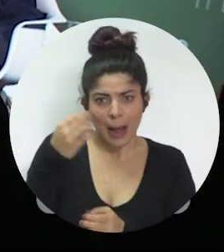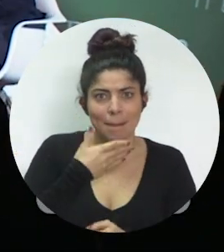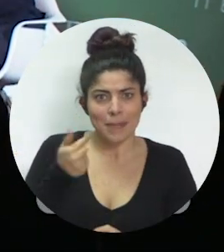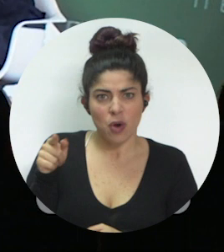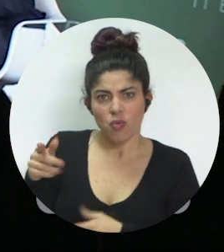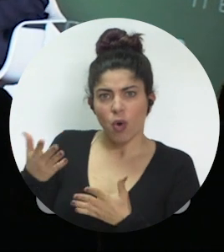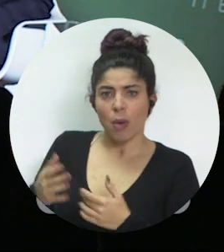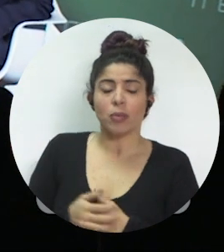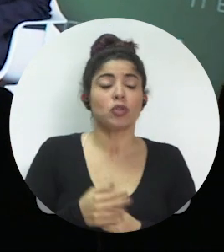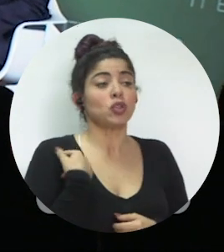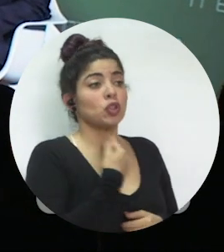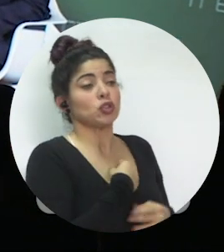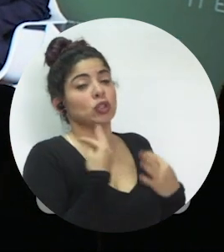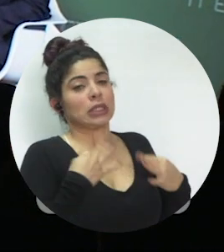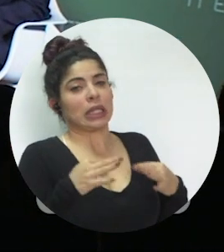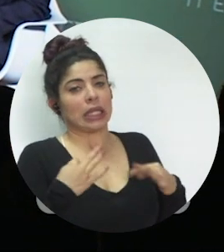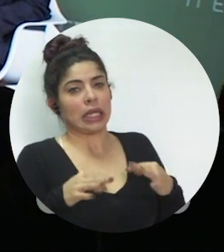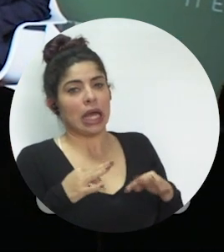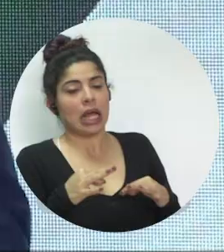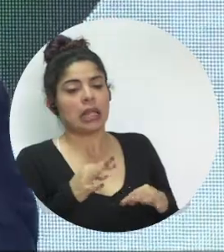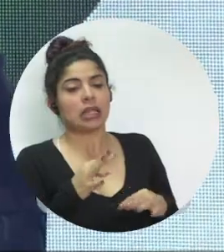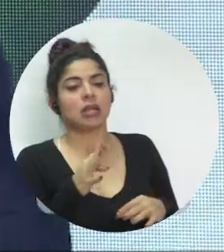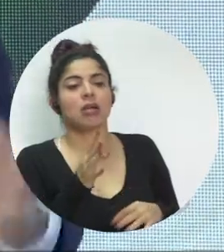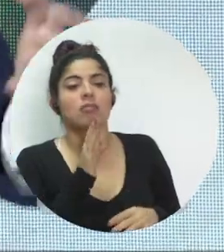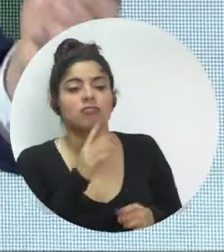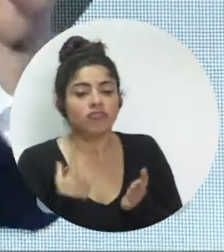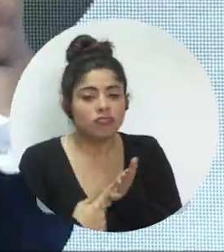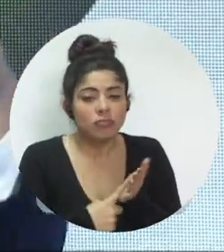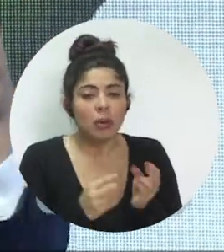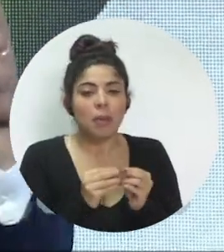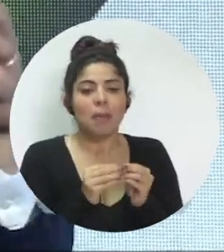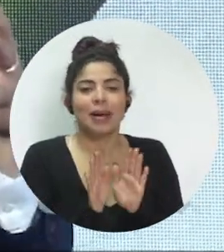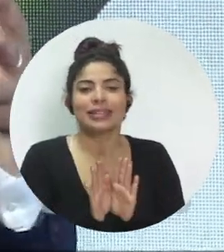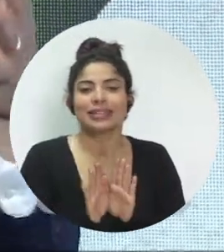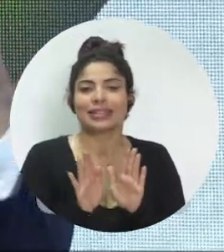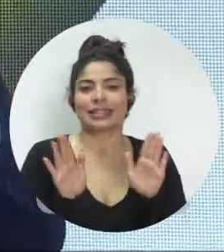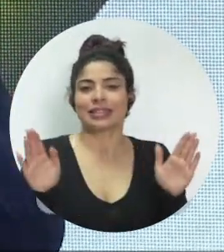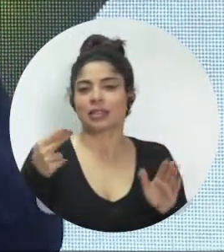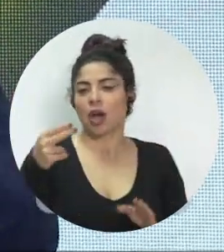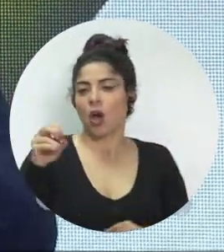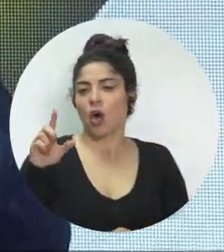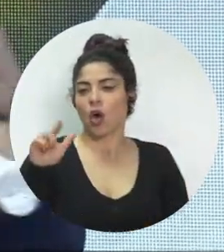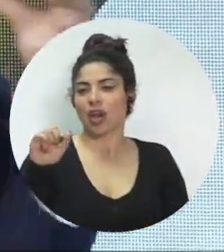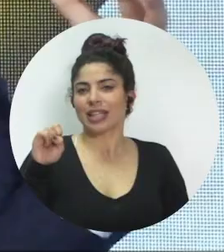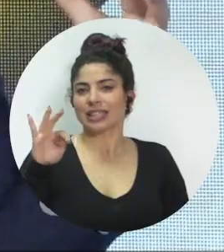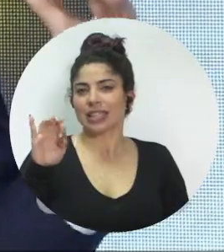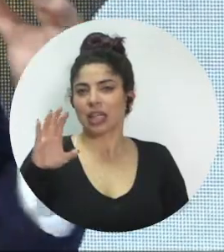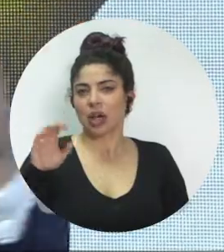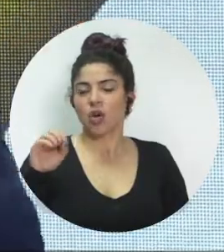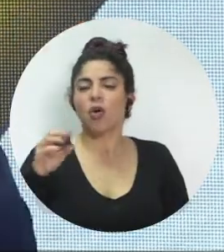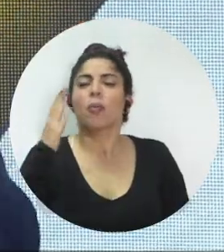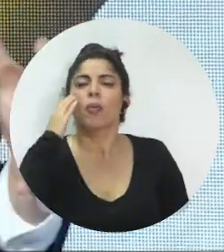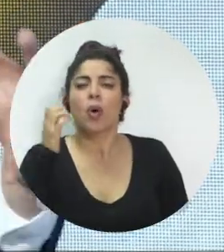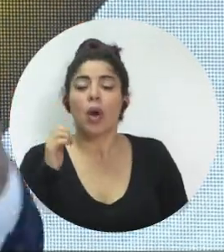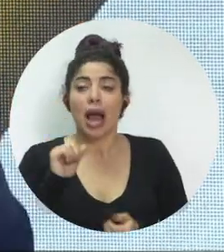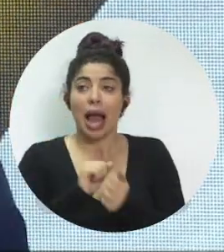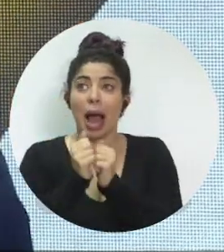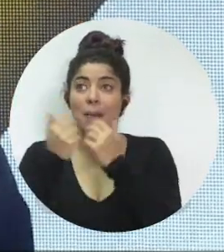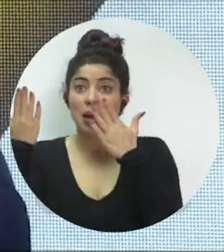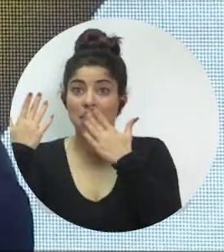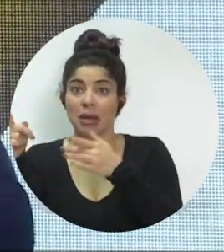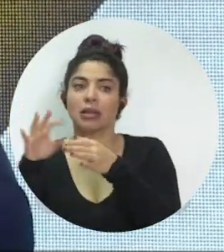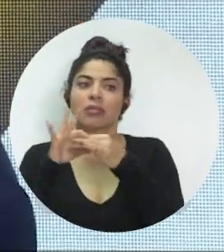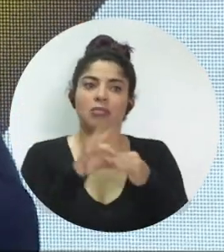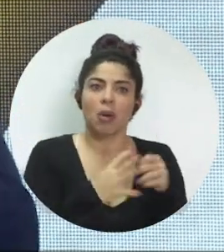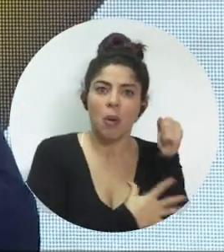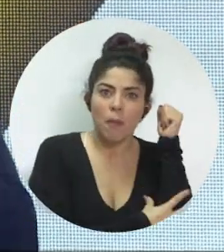to shape that conversation for the better? We're trying to have a conversation that's more integral, more holistic.